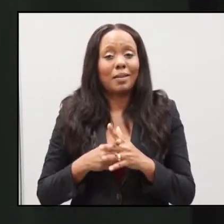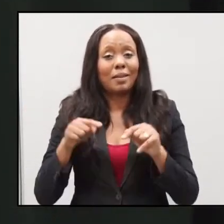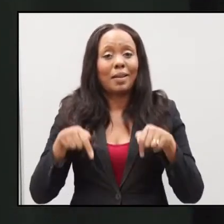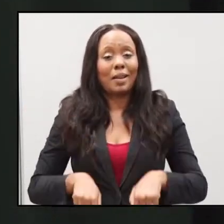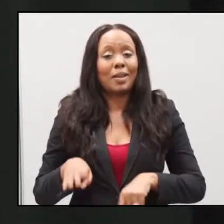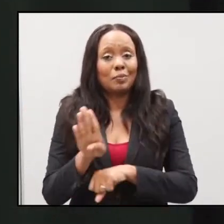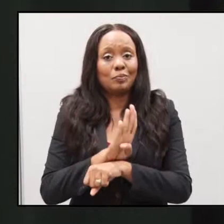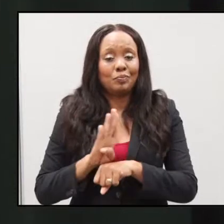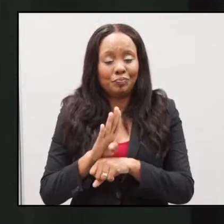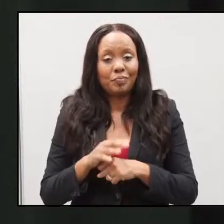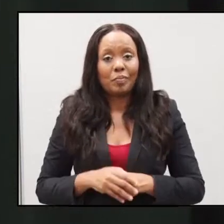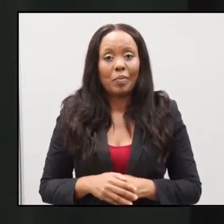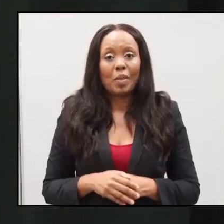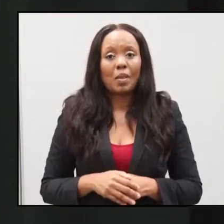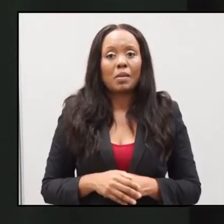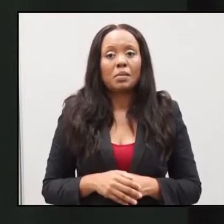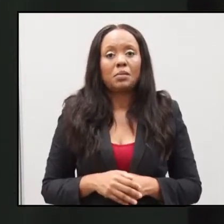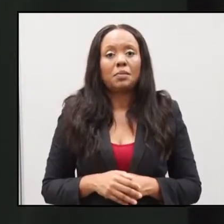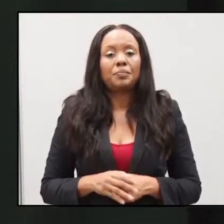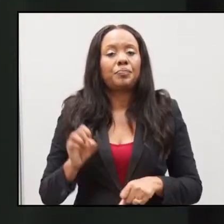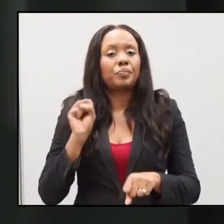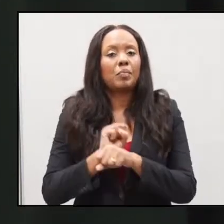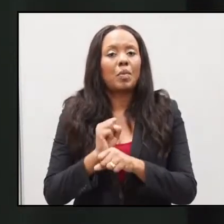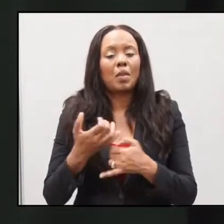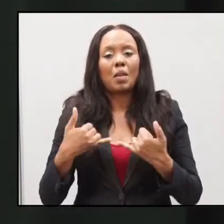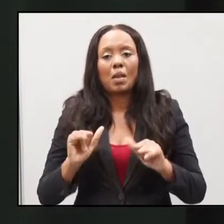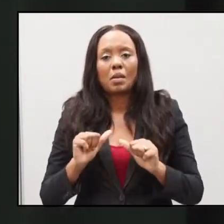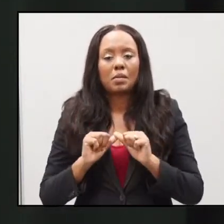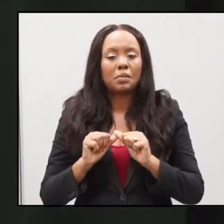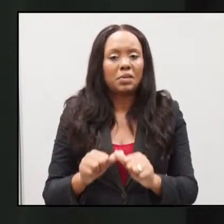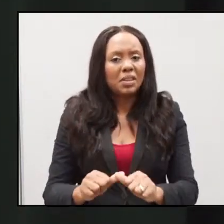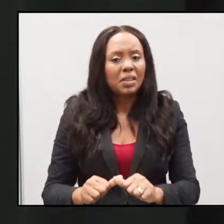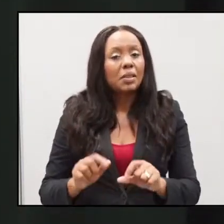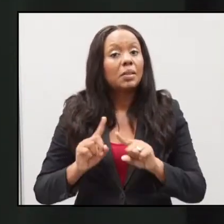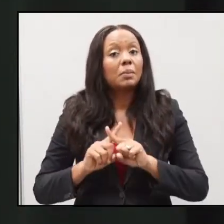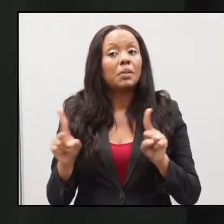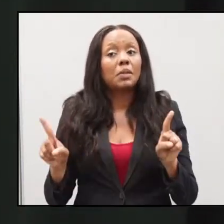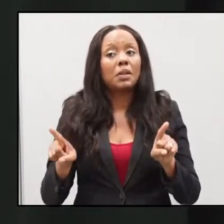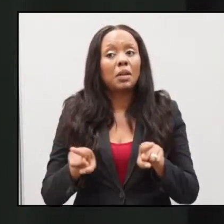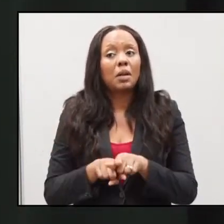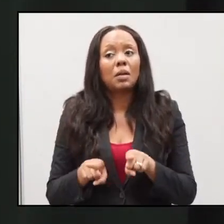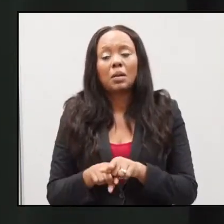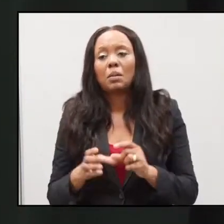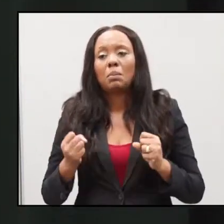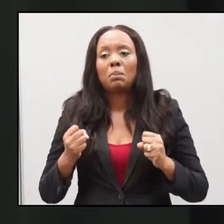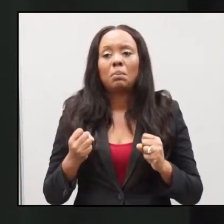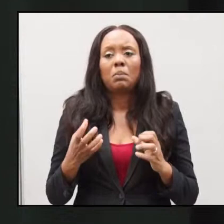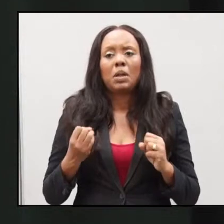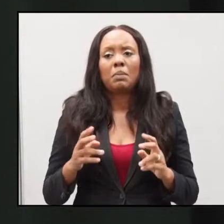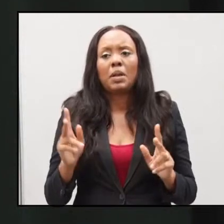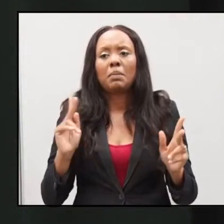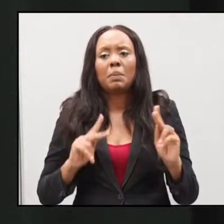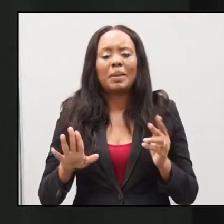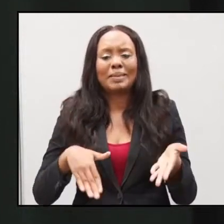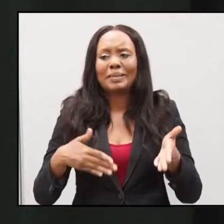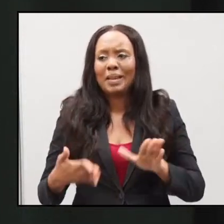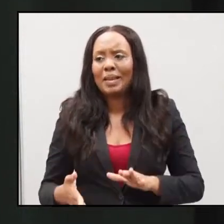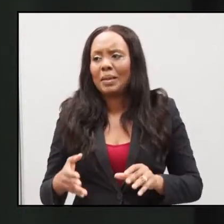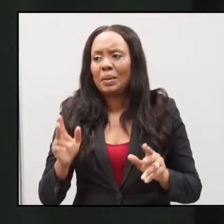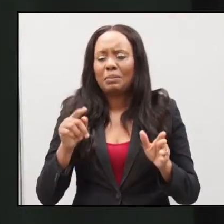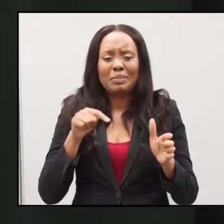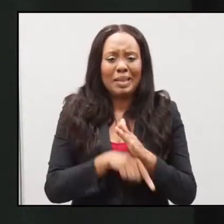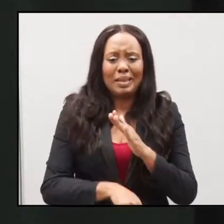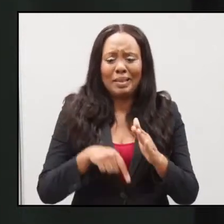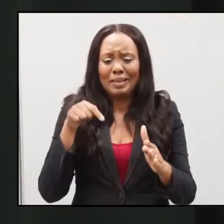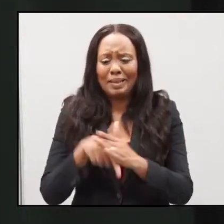that the historians are saying led also to a genocide by the plundering of others